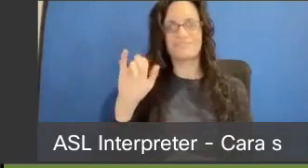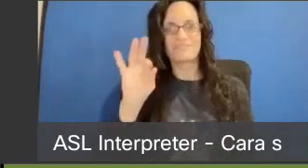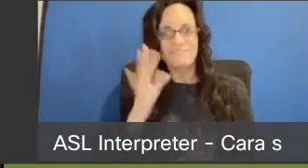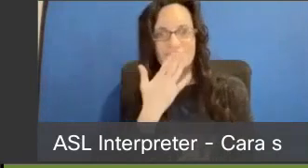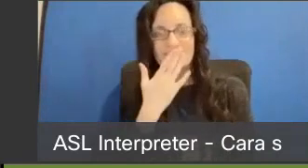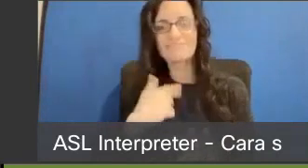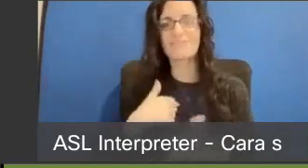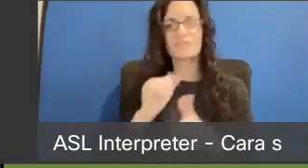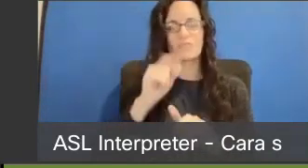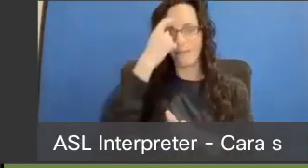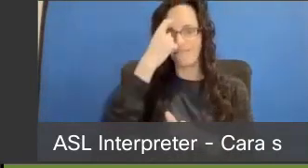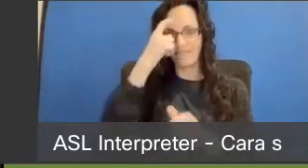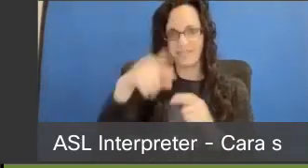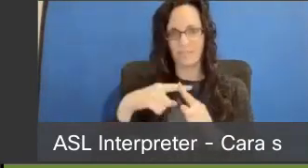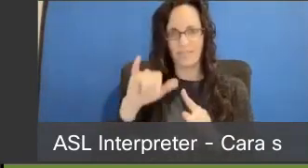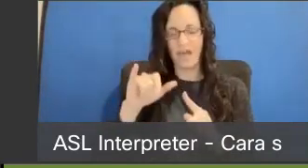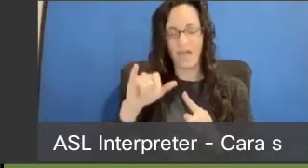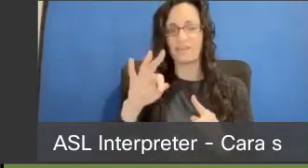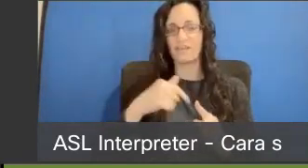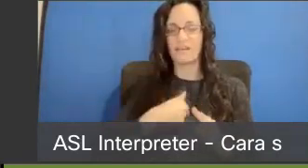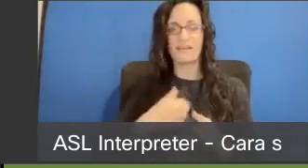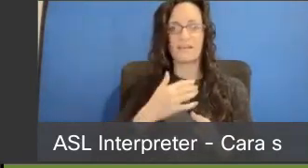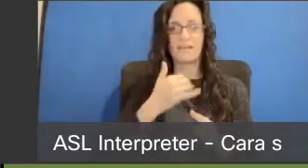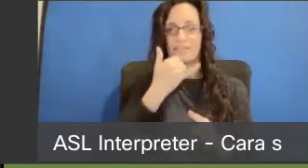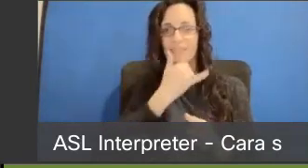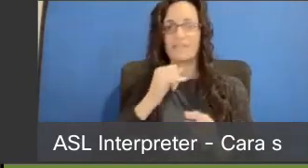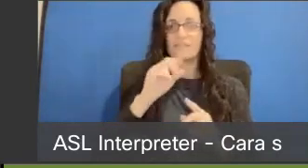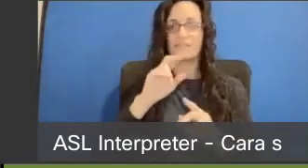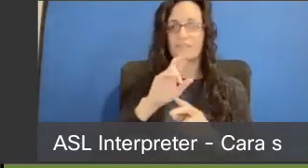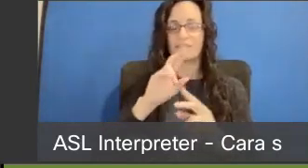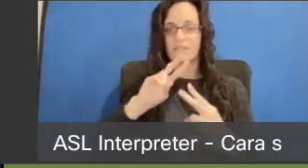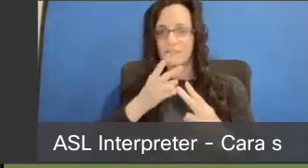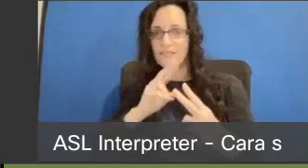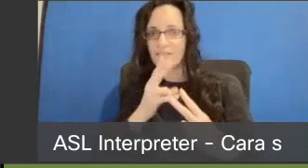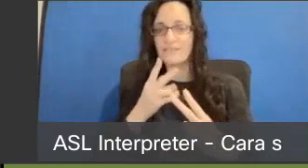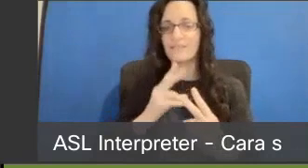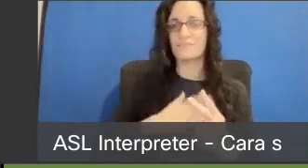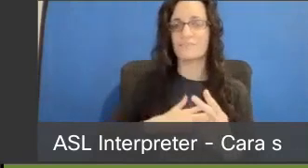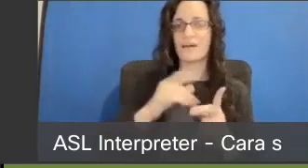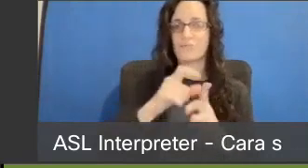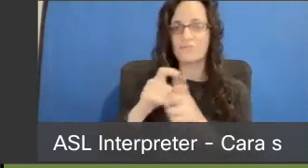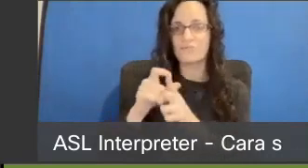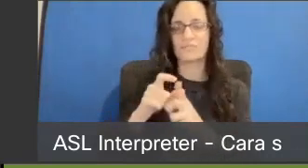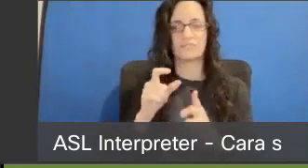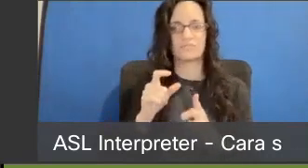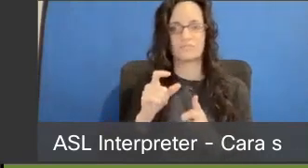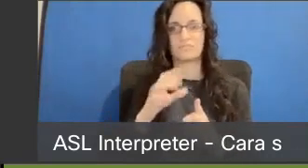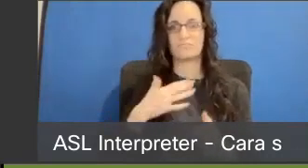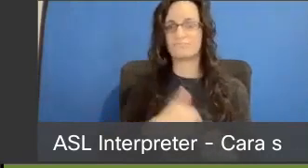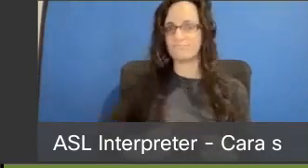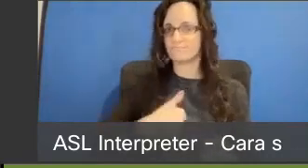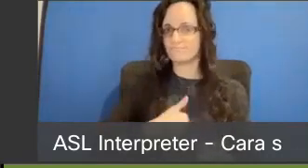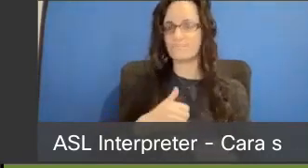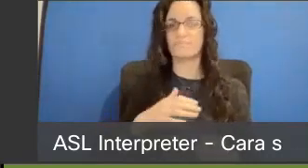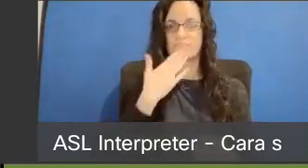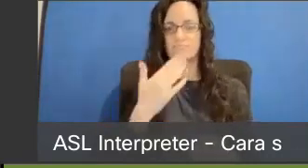mindful of that, and forgive me if I go back and forth and use the terms interchangeably, but this is really helpful for me to hear, because I've had this conversation